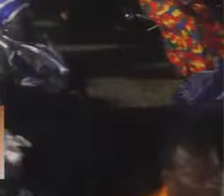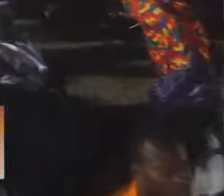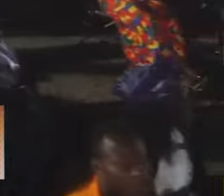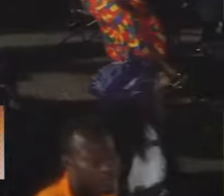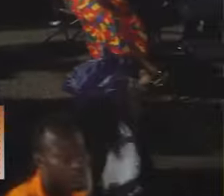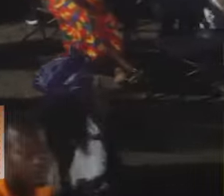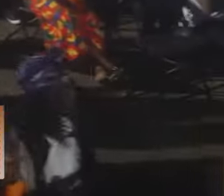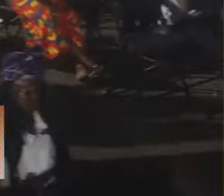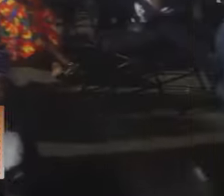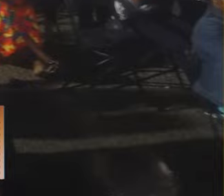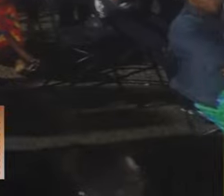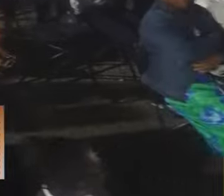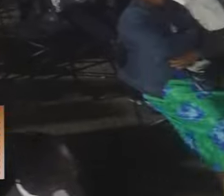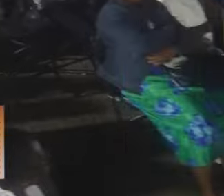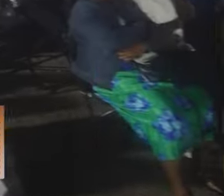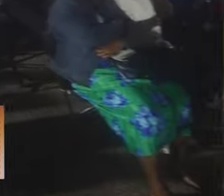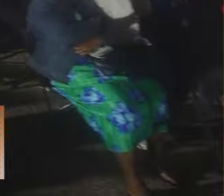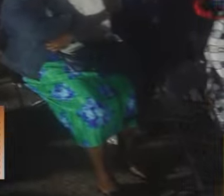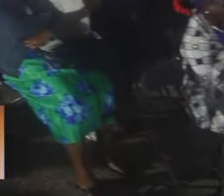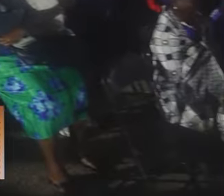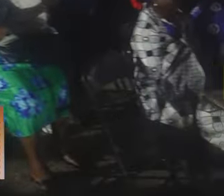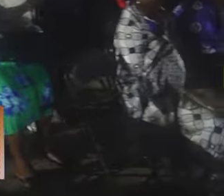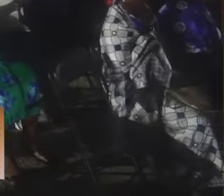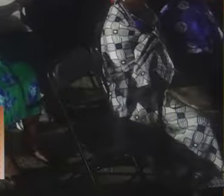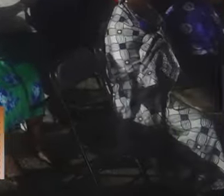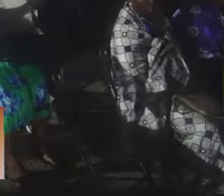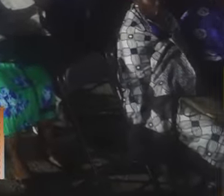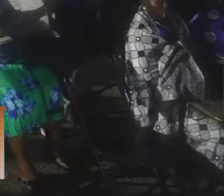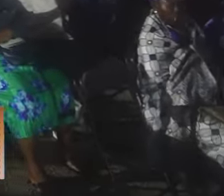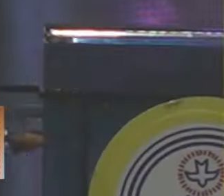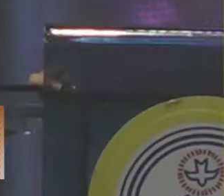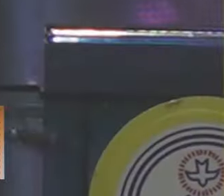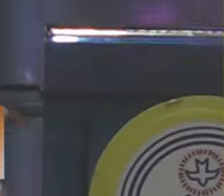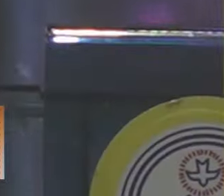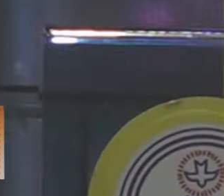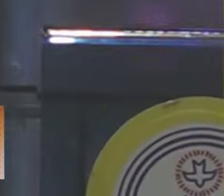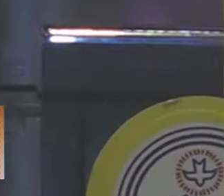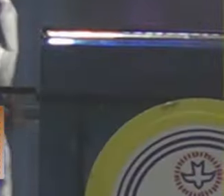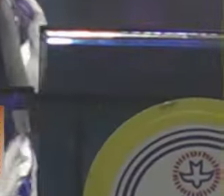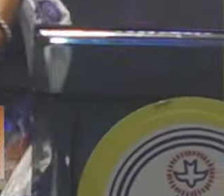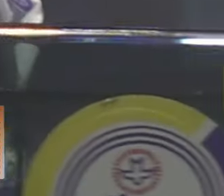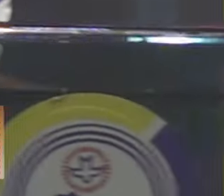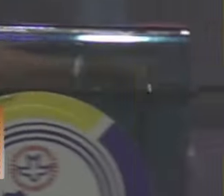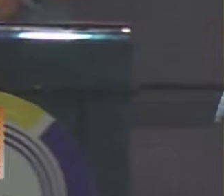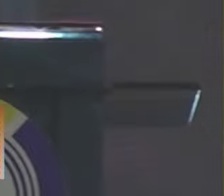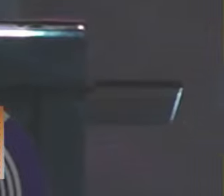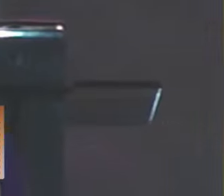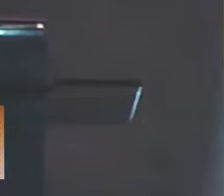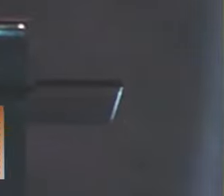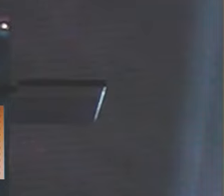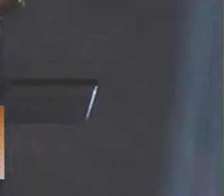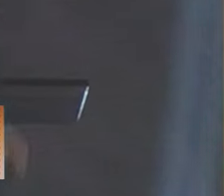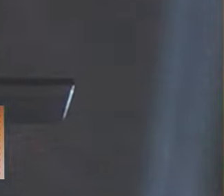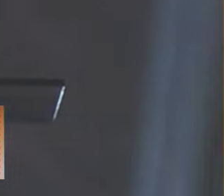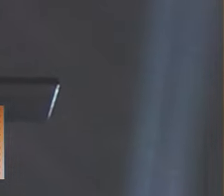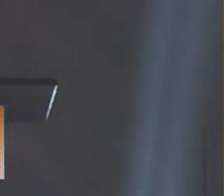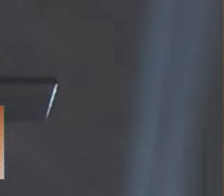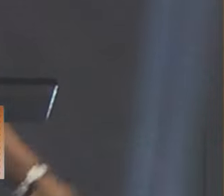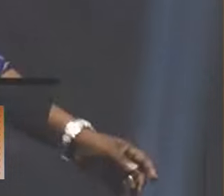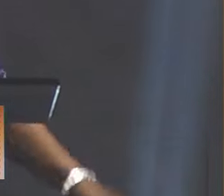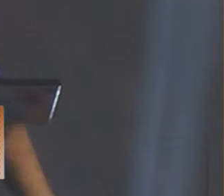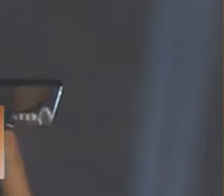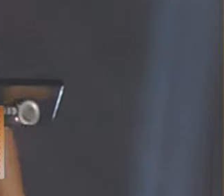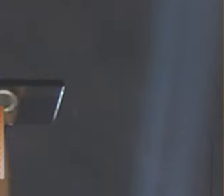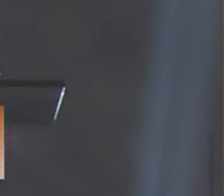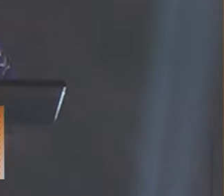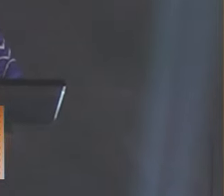case, Nemaya Dikaino, his first coming, about his old grandma, Jesus came like a Nemaya Tosumio, but in his second